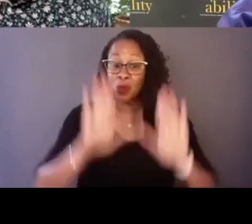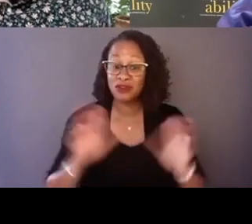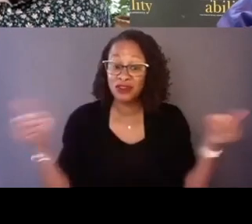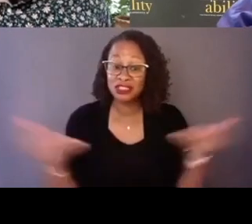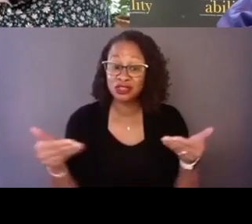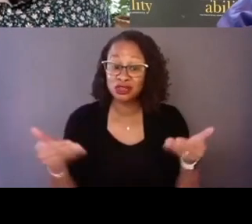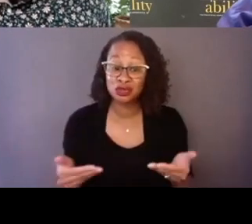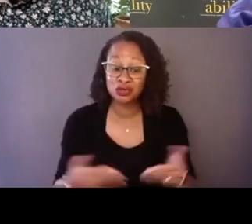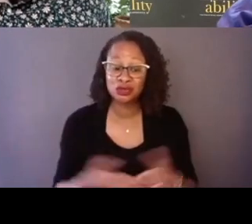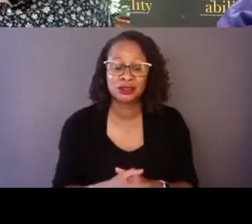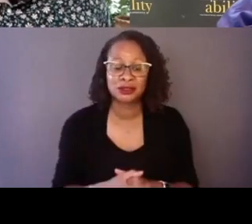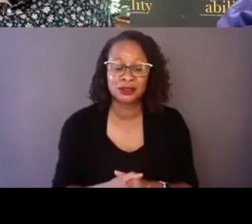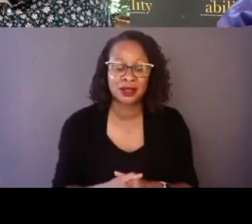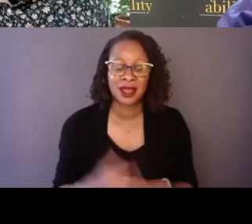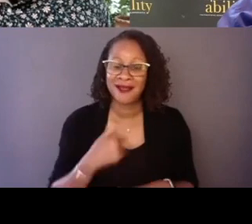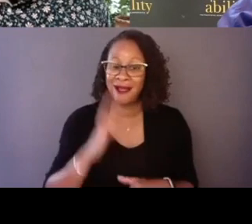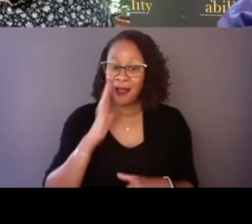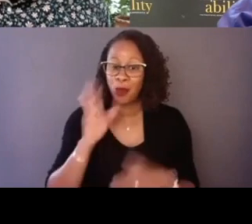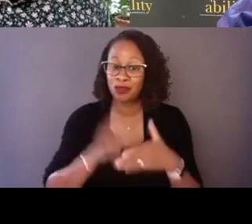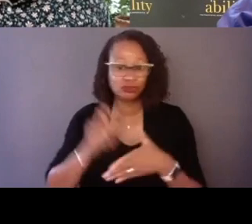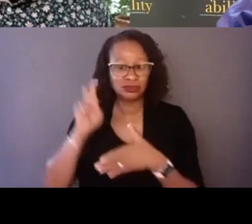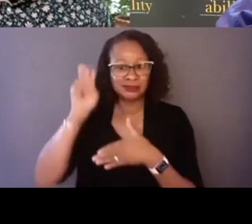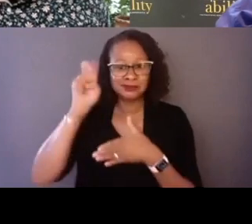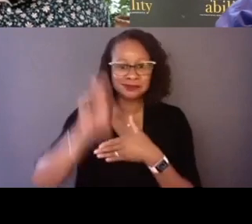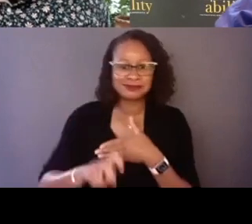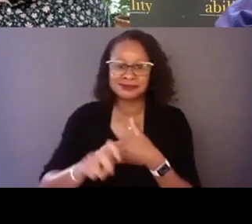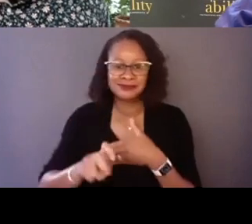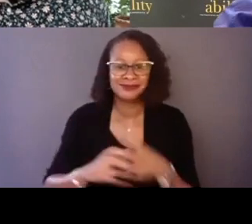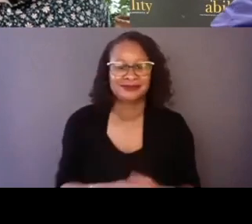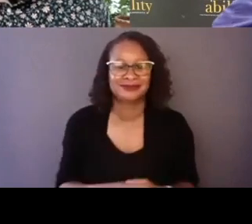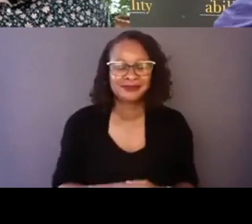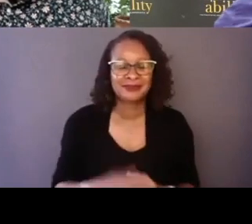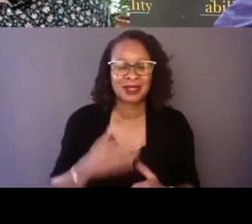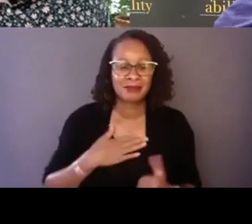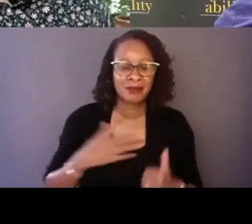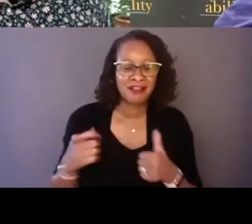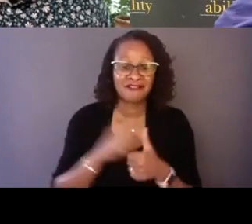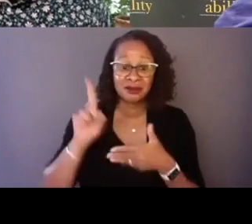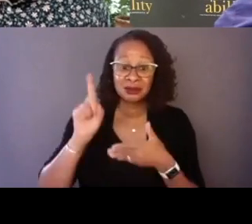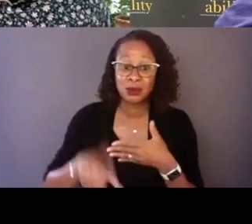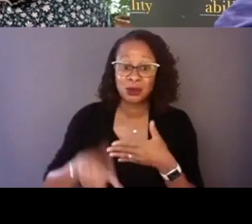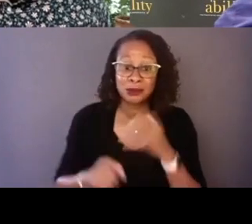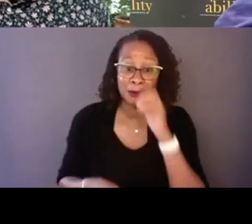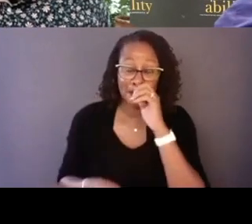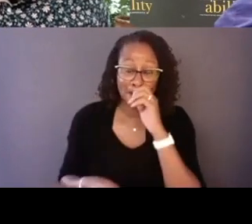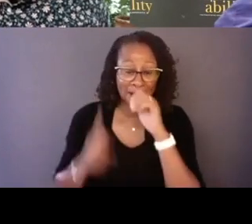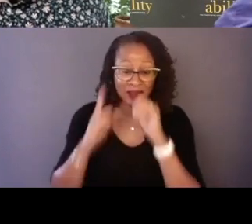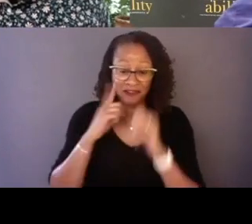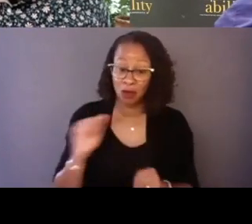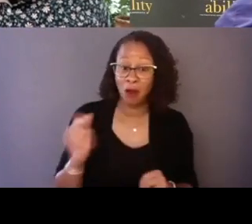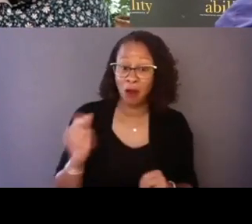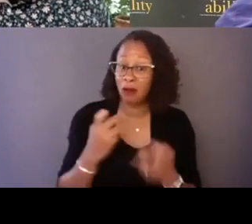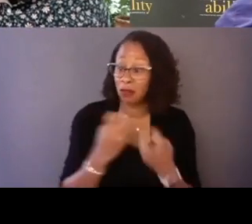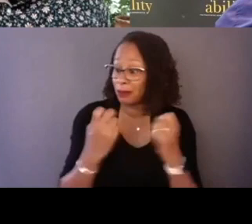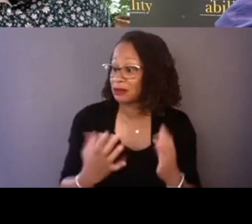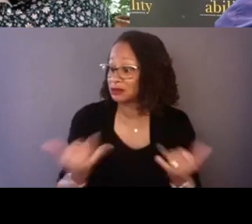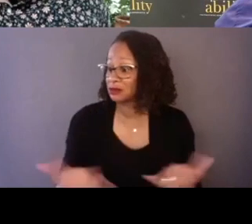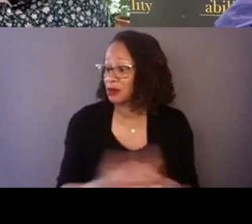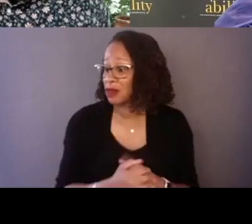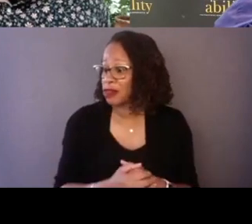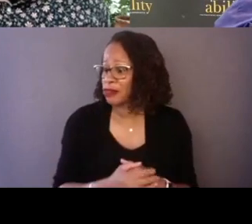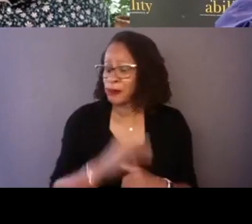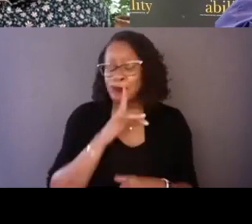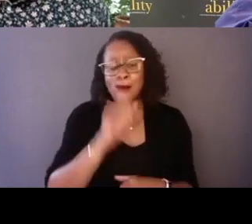introductions, I'm going to jump right into my first question. It's a question for all of the panelists to